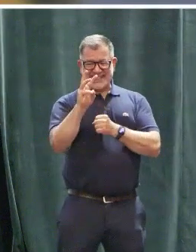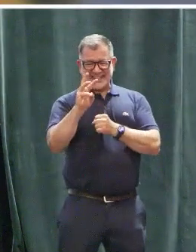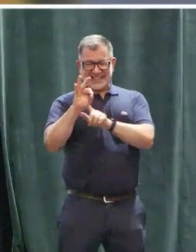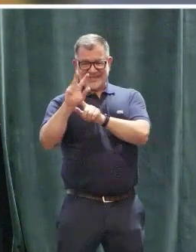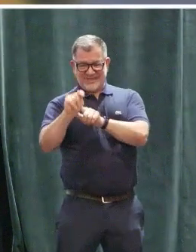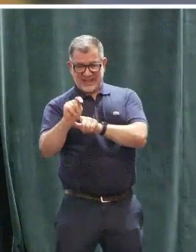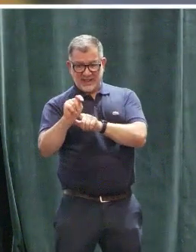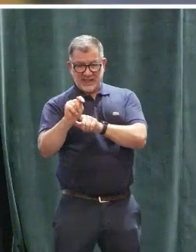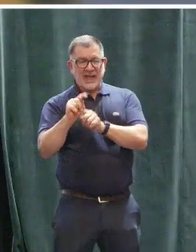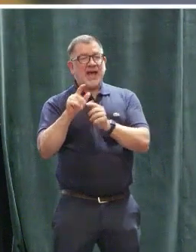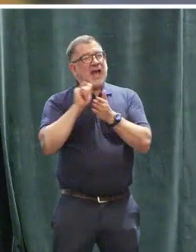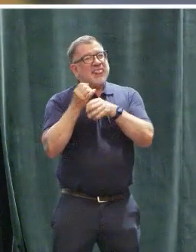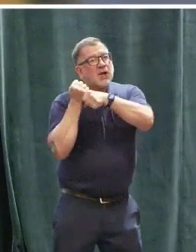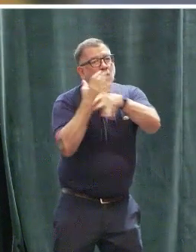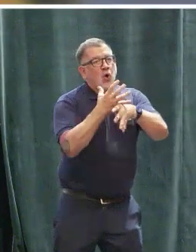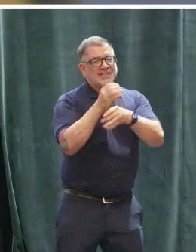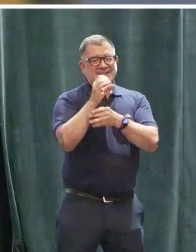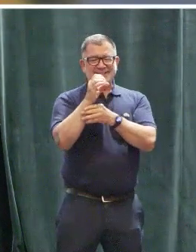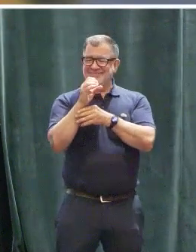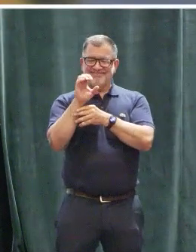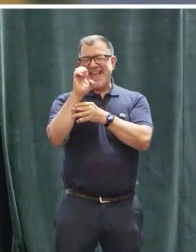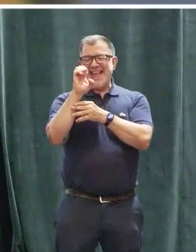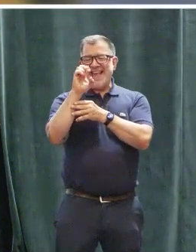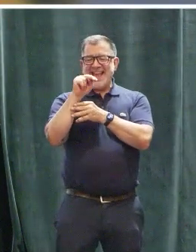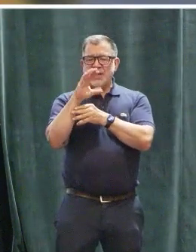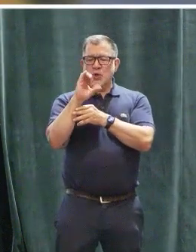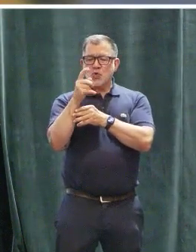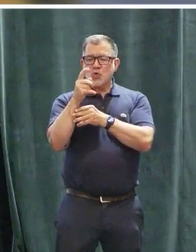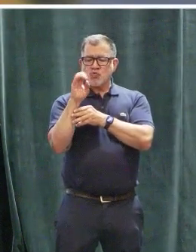causes an encroachment of this